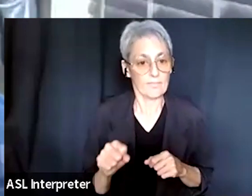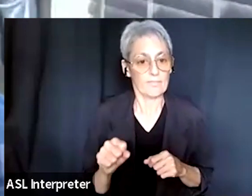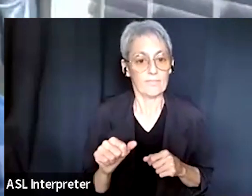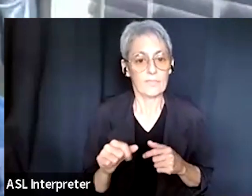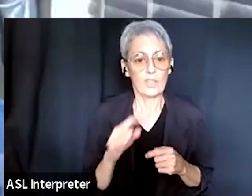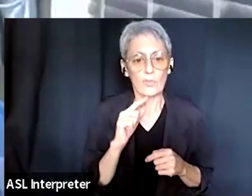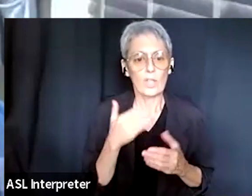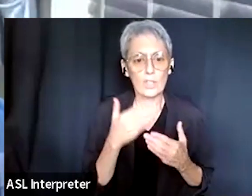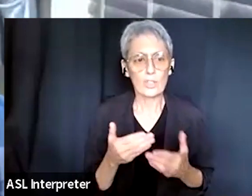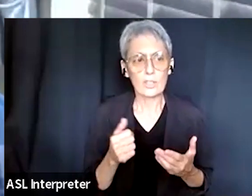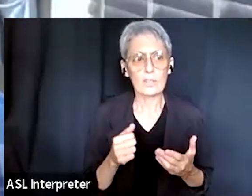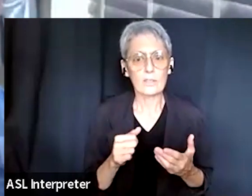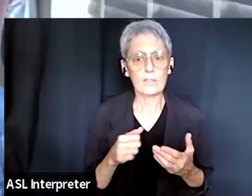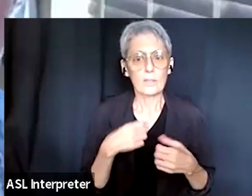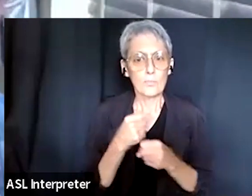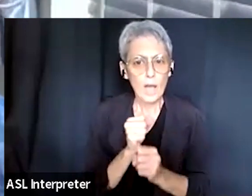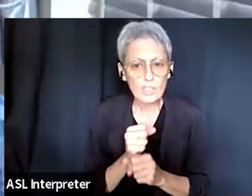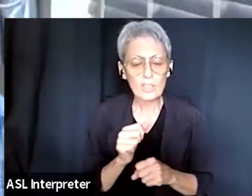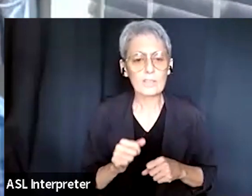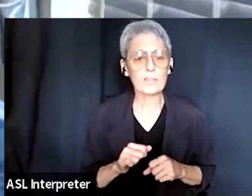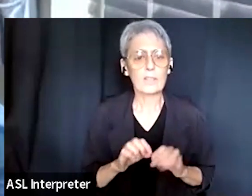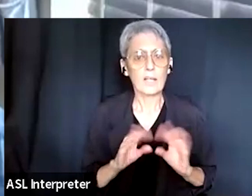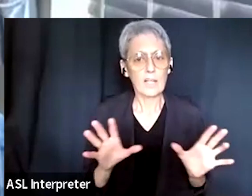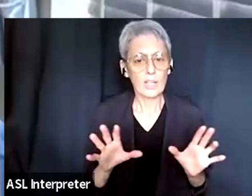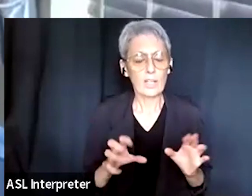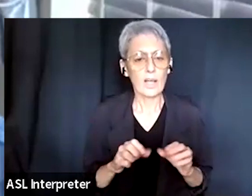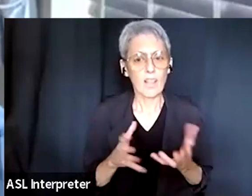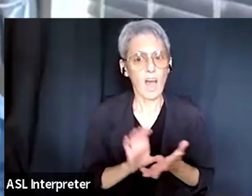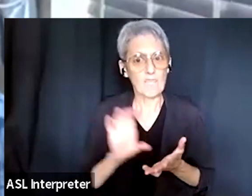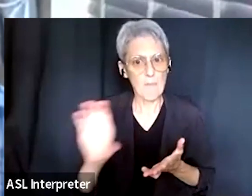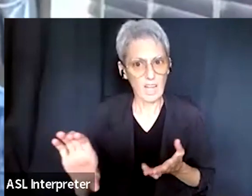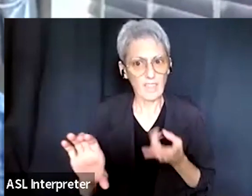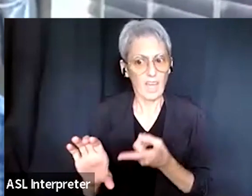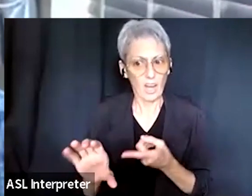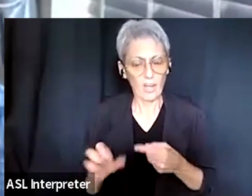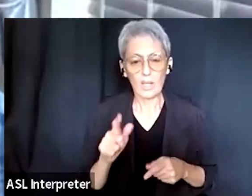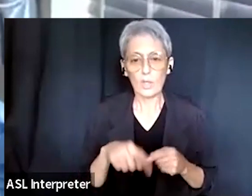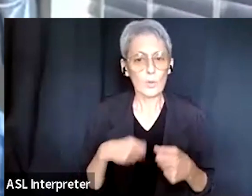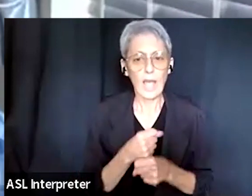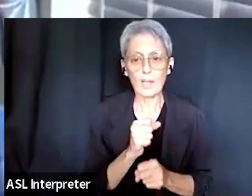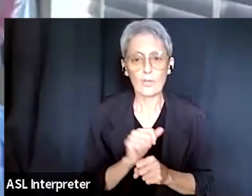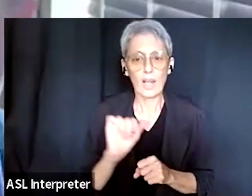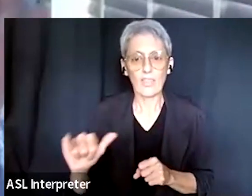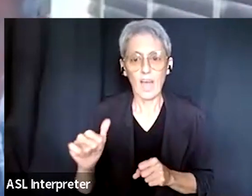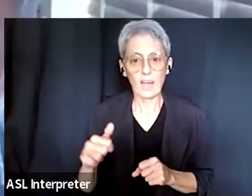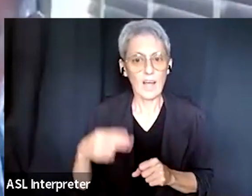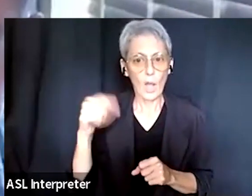good production. There's clearly significant money behind that, because you can't create things of that quality without